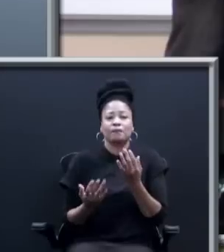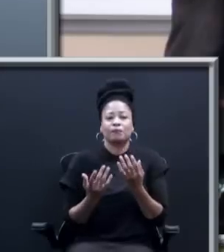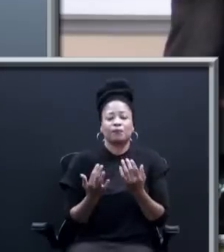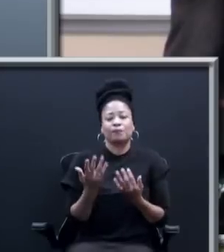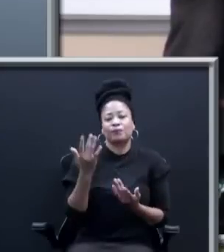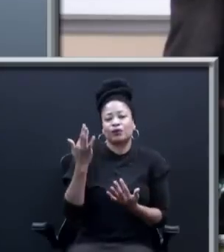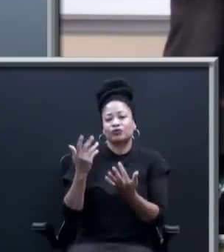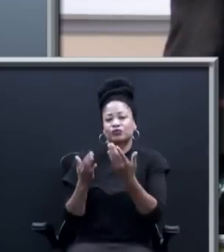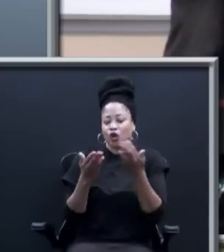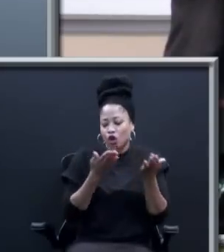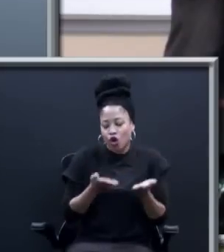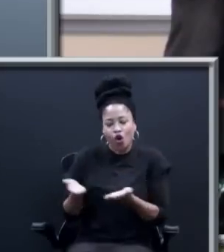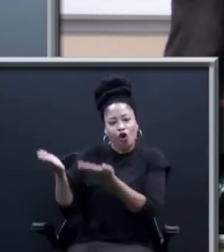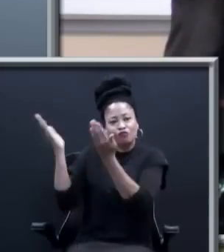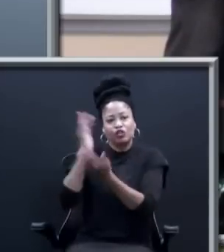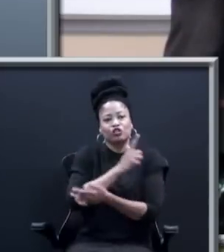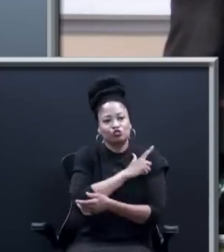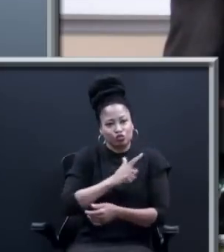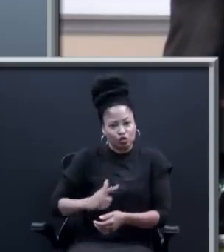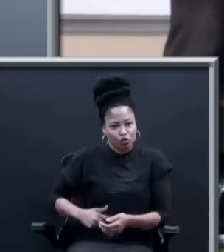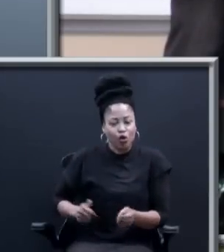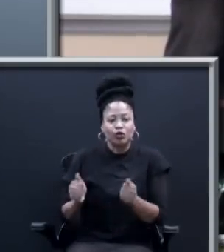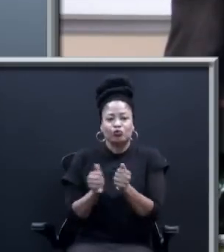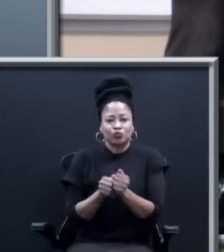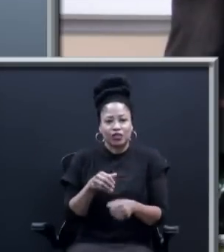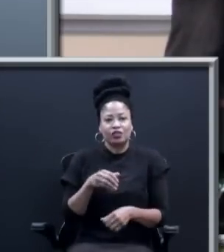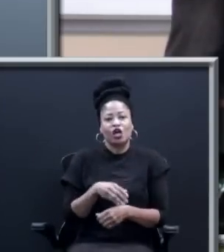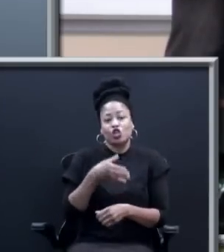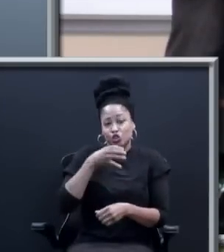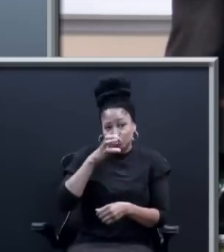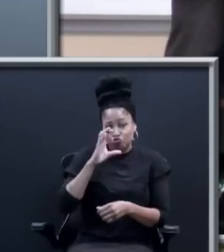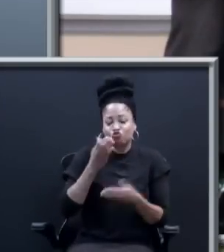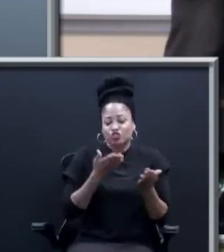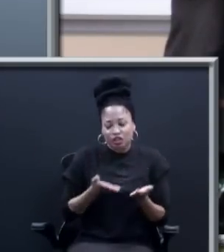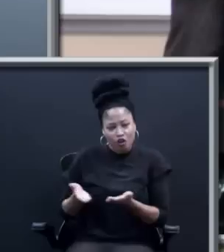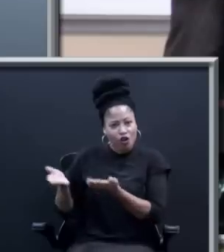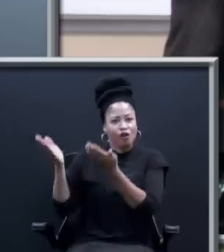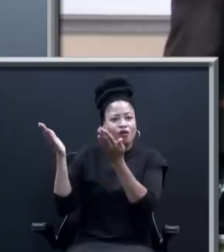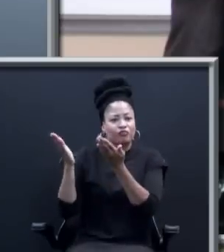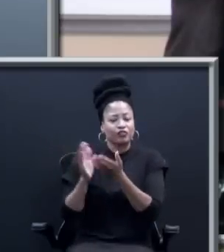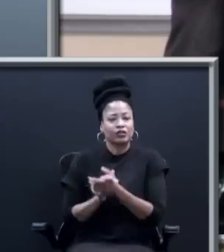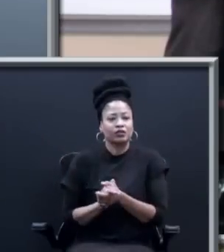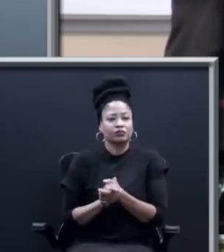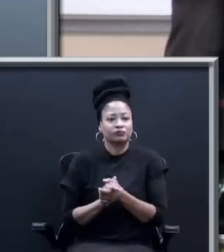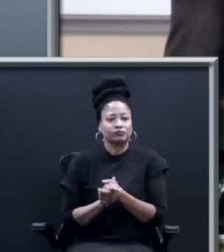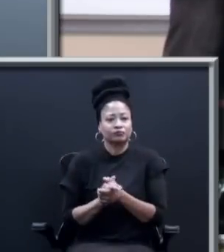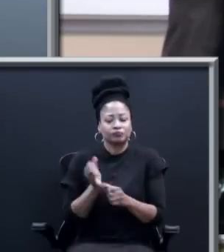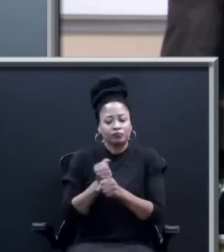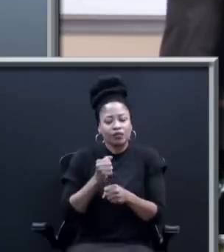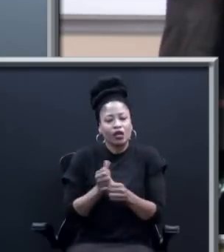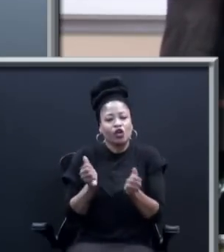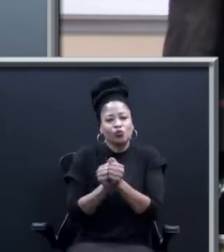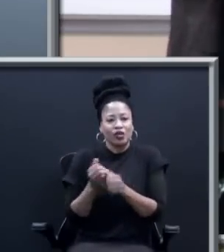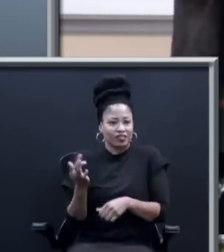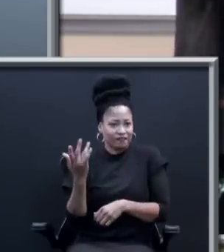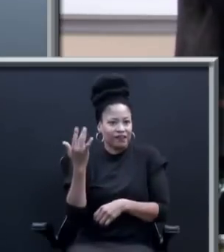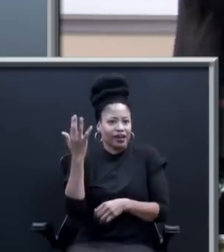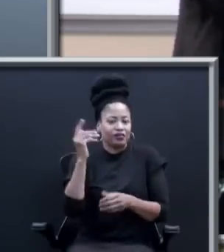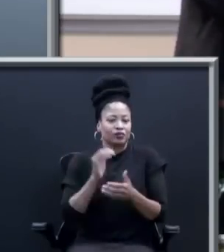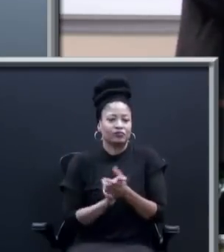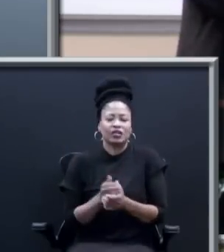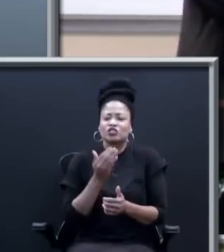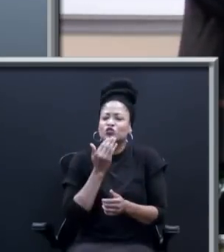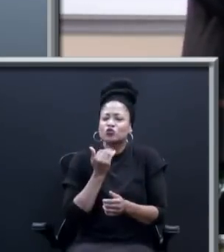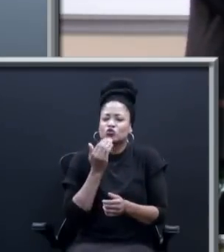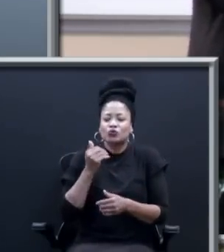drink offerings, even an offering made by fire of sweet savor unto the Lord. Now skip down to verse 21 and read it. And